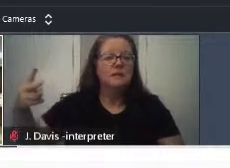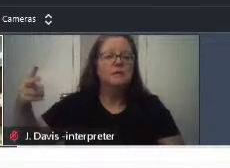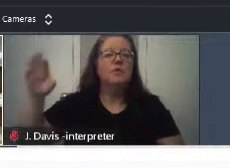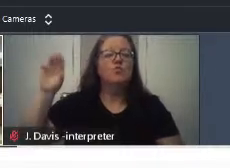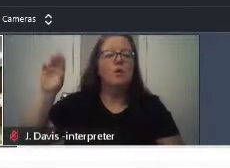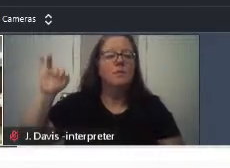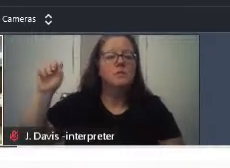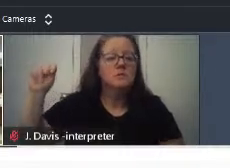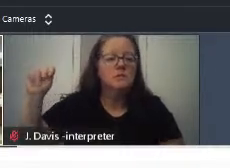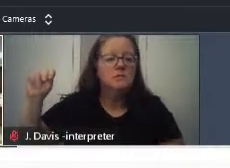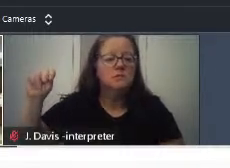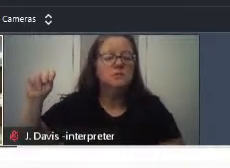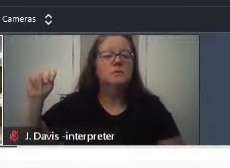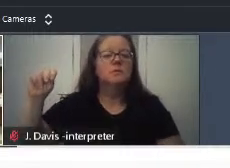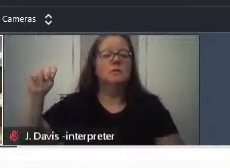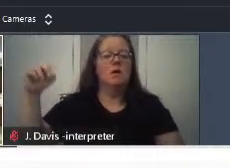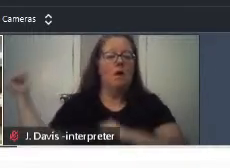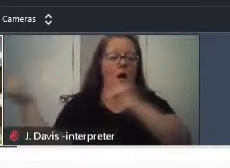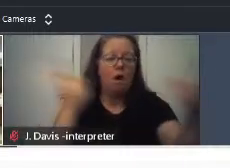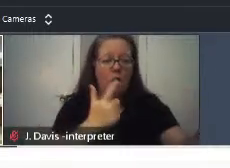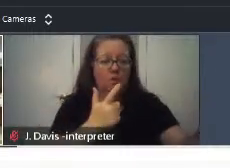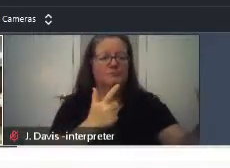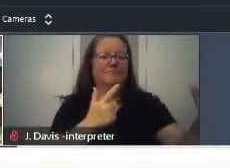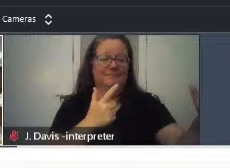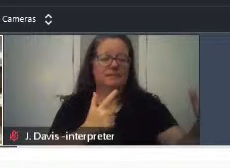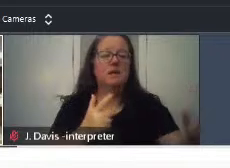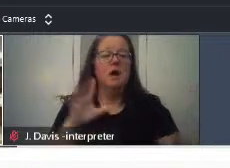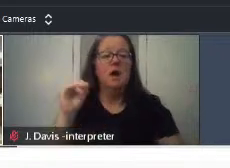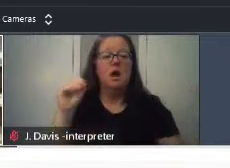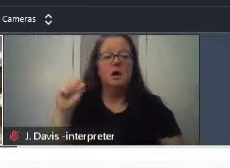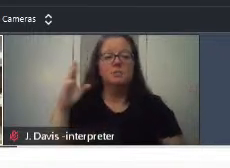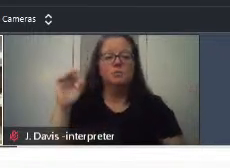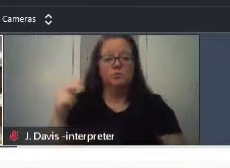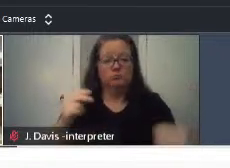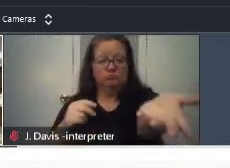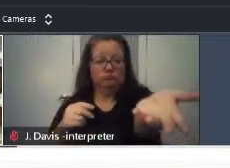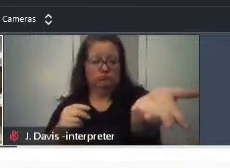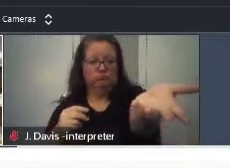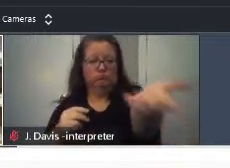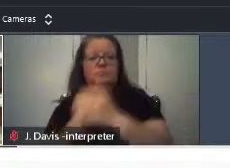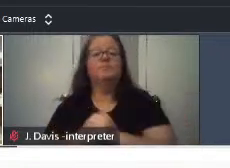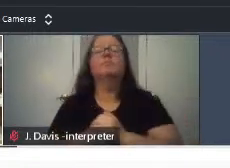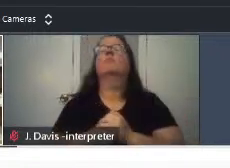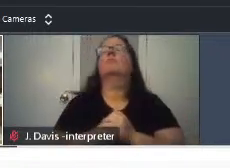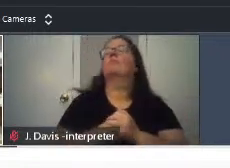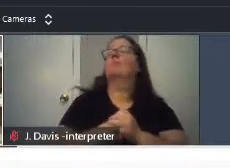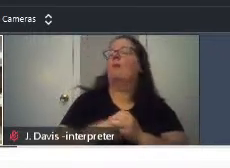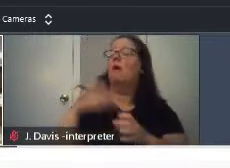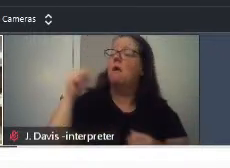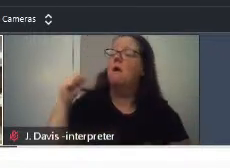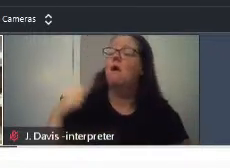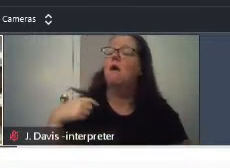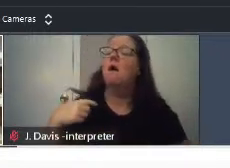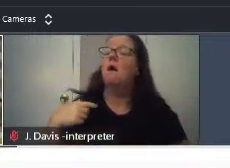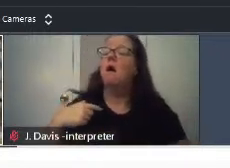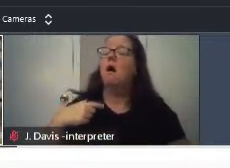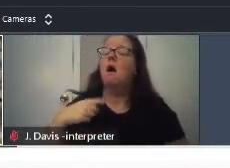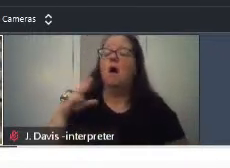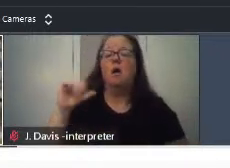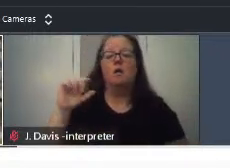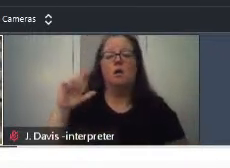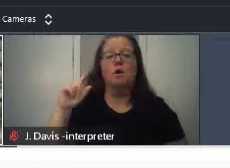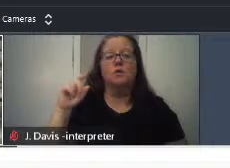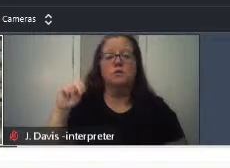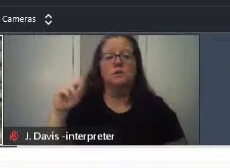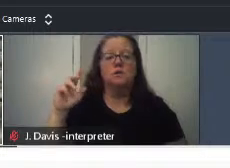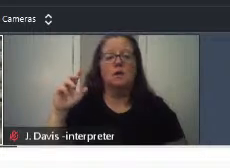by everybody at this body. Mr. Osborne, the floor is yours. Good, sir. Yes, Carlton Osborne, City of Memphis,